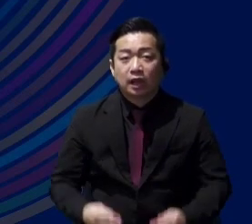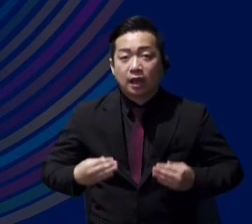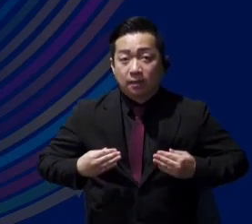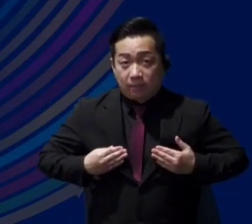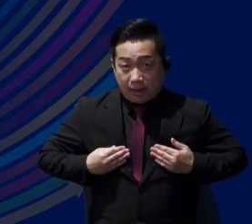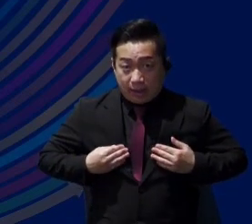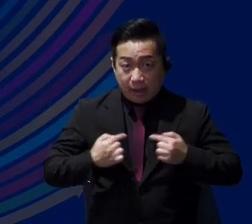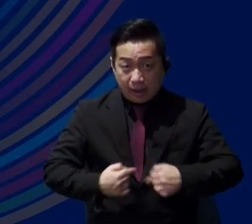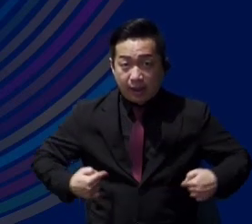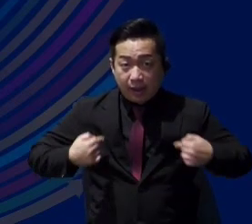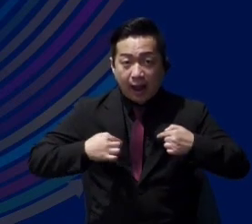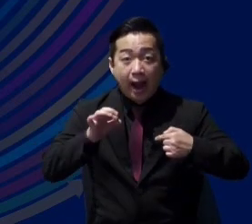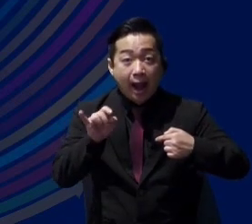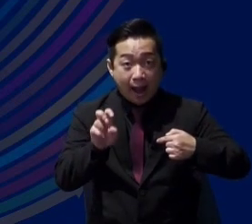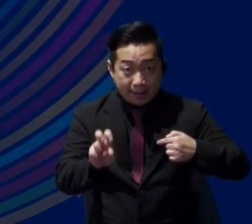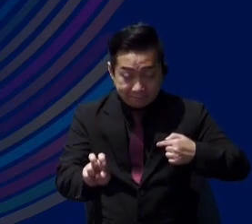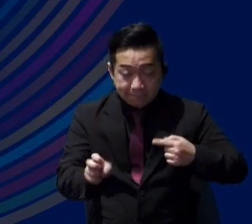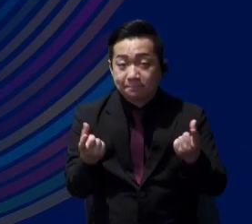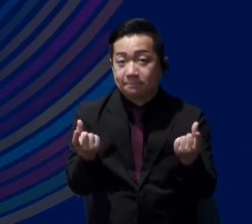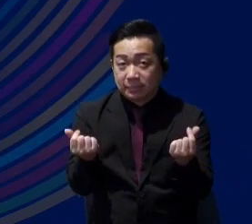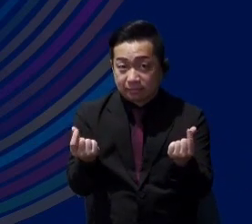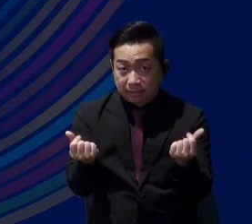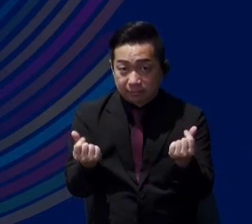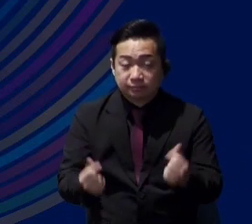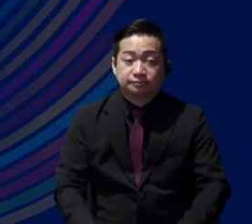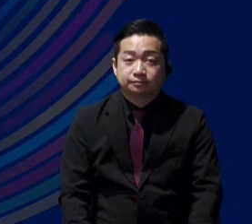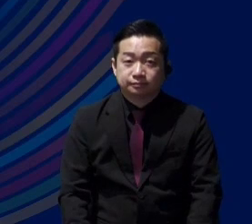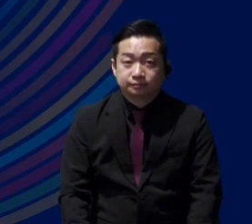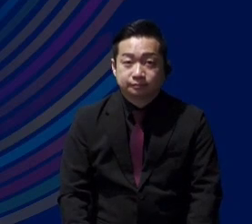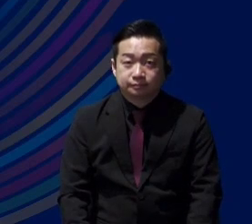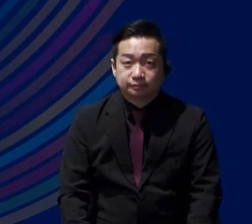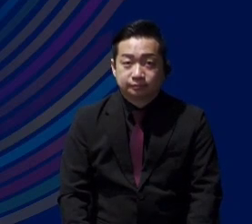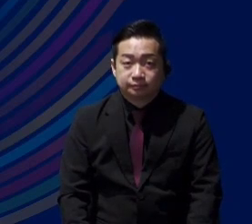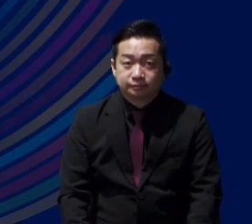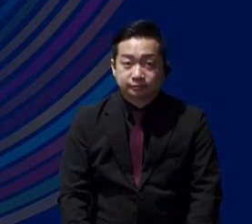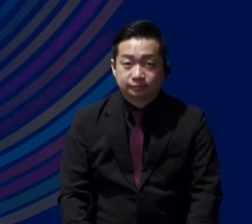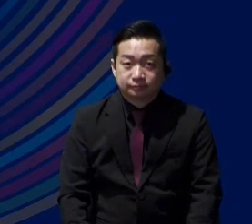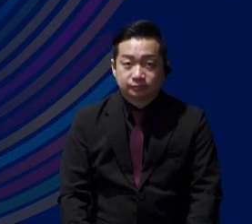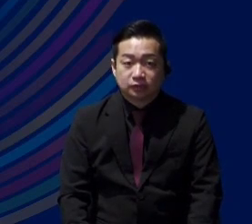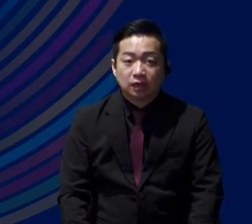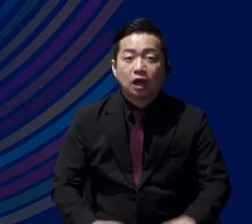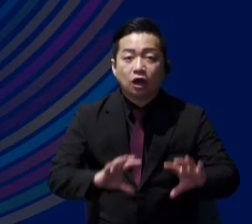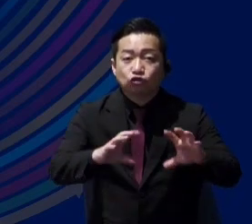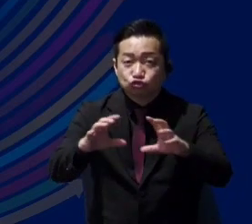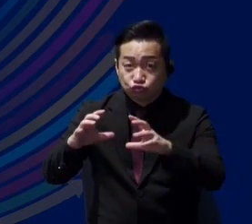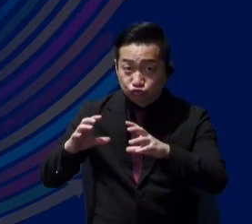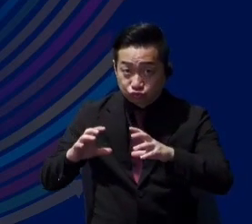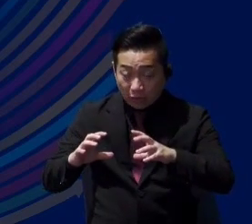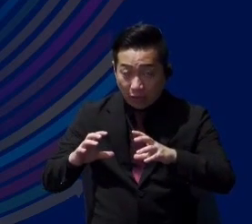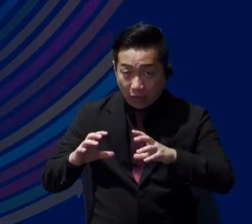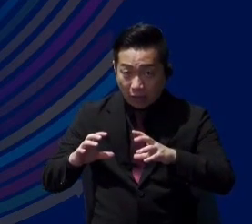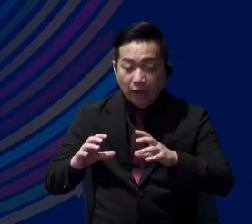in addition of the YLL, YLD DALYs that we calculate